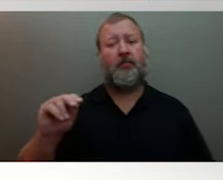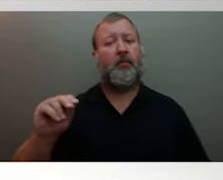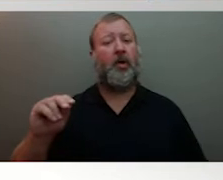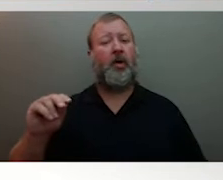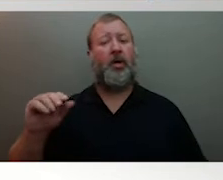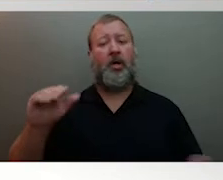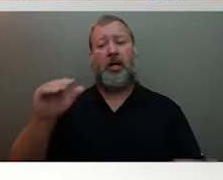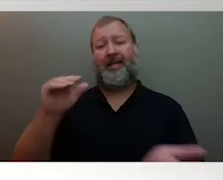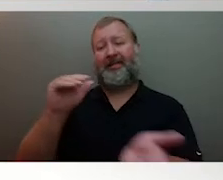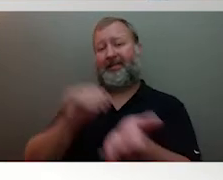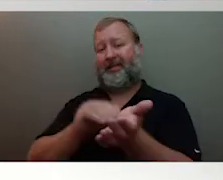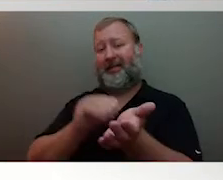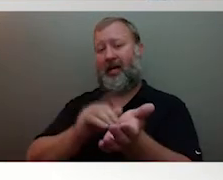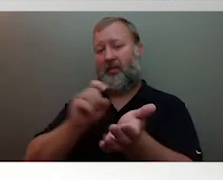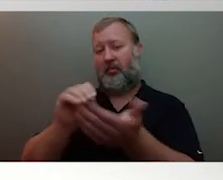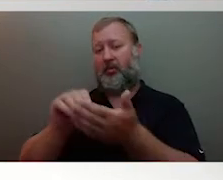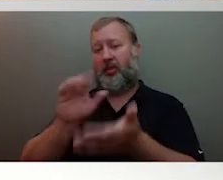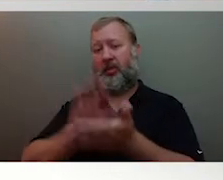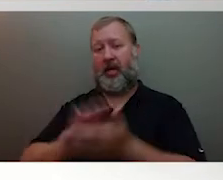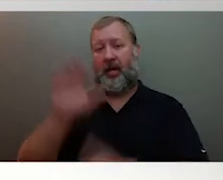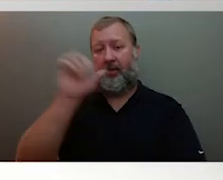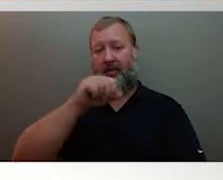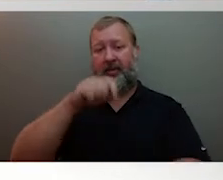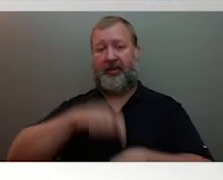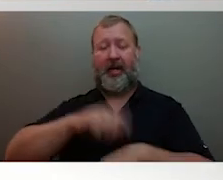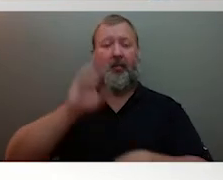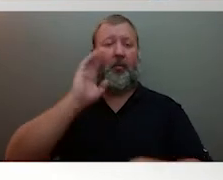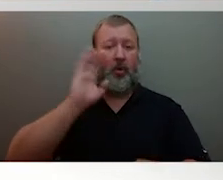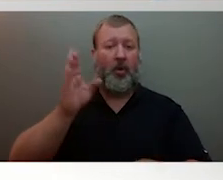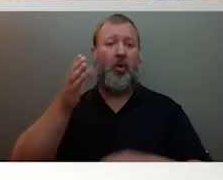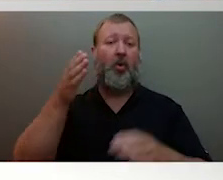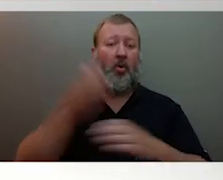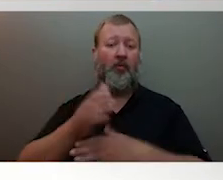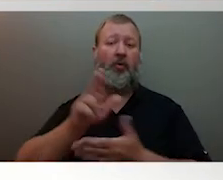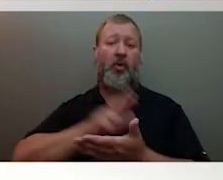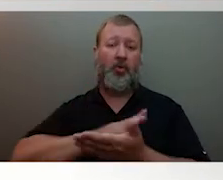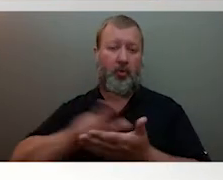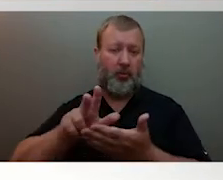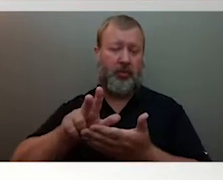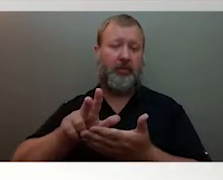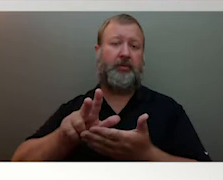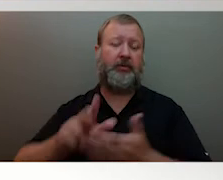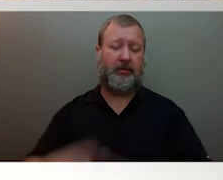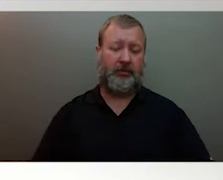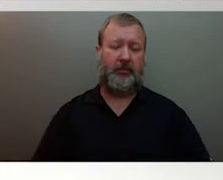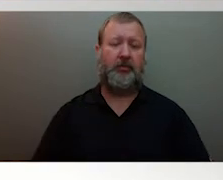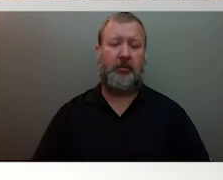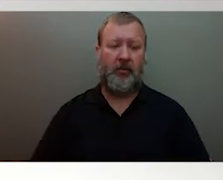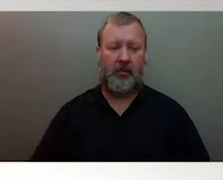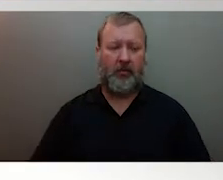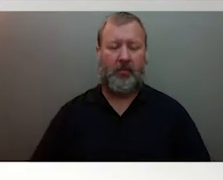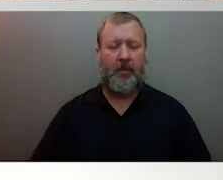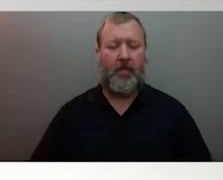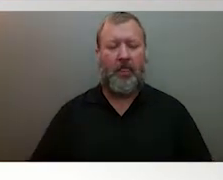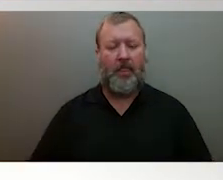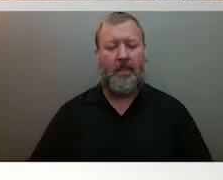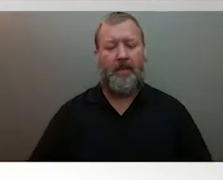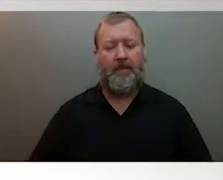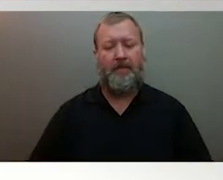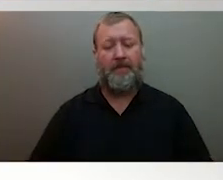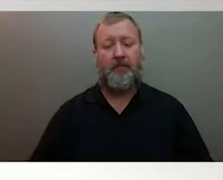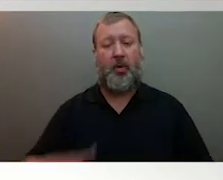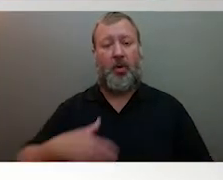that the estimated duration of absence from school will be 3 weeks or more. Is a pregnant